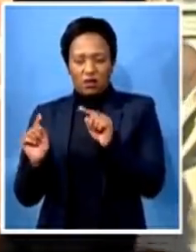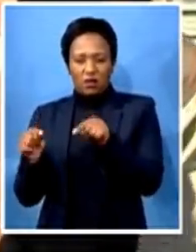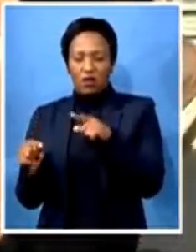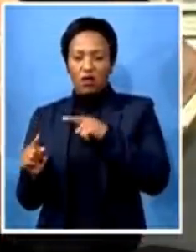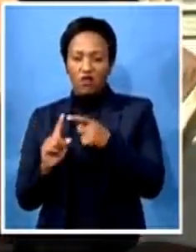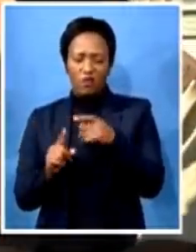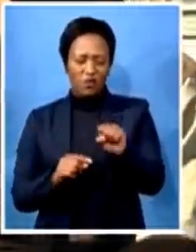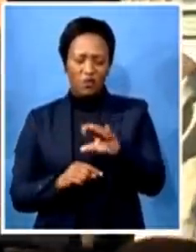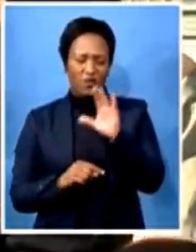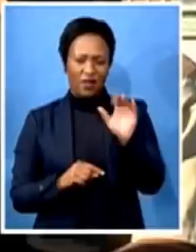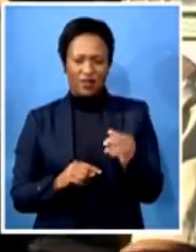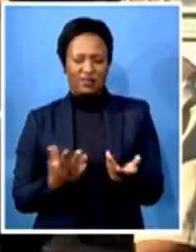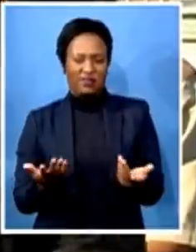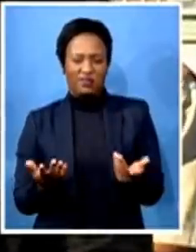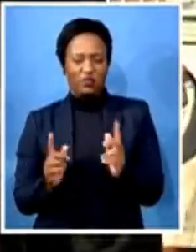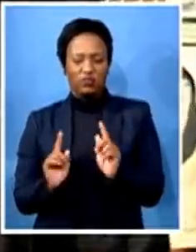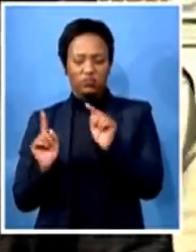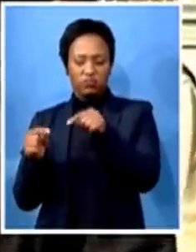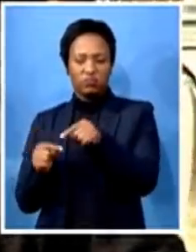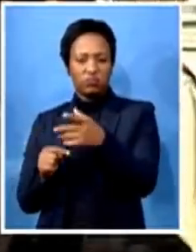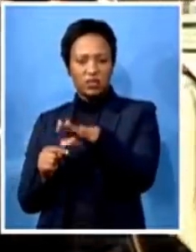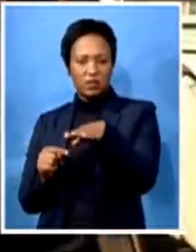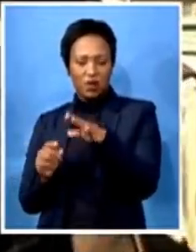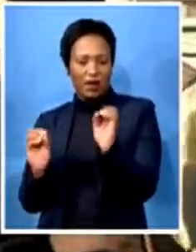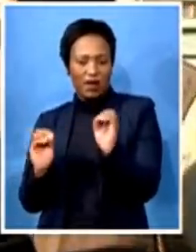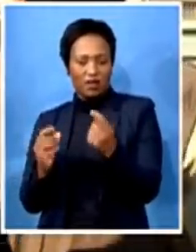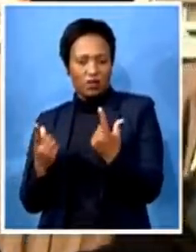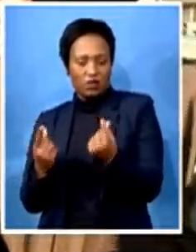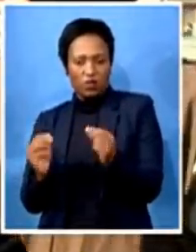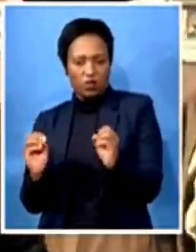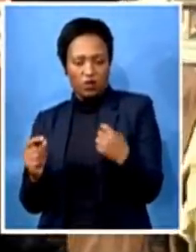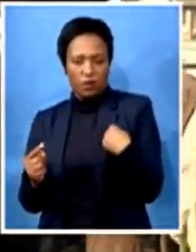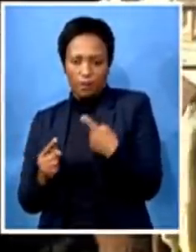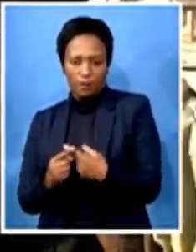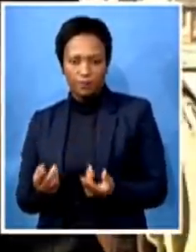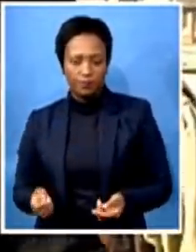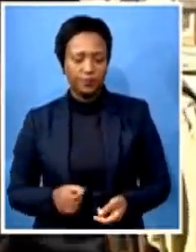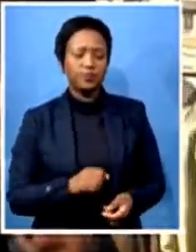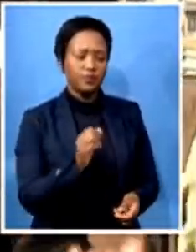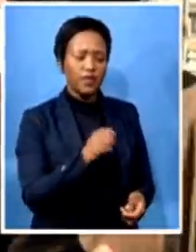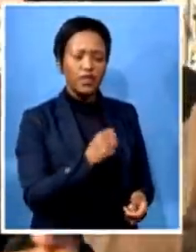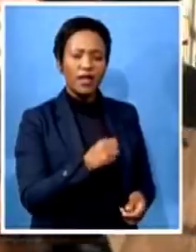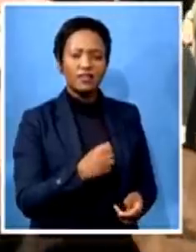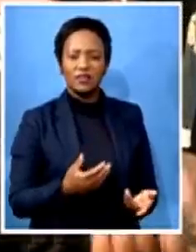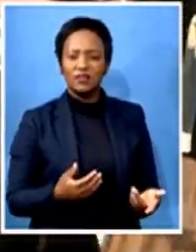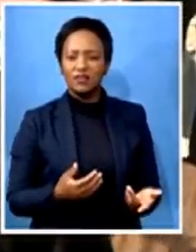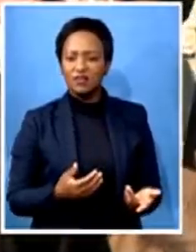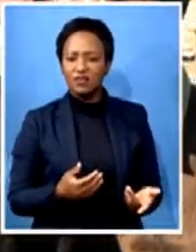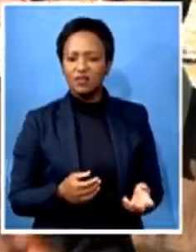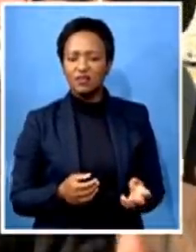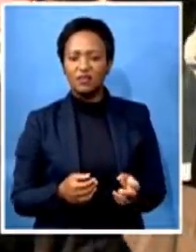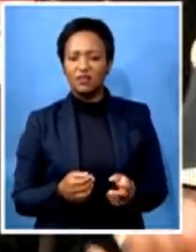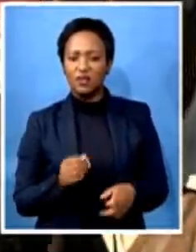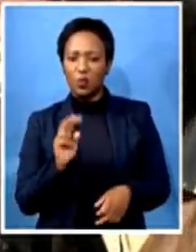Zimbabwe. Not much was actually done. Yeah, of course. You see, those people, they did not have the mandate of the regional